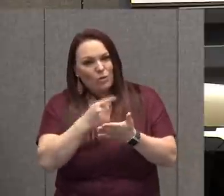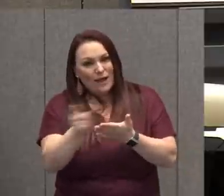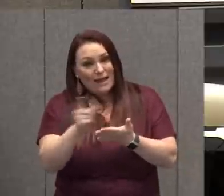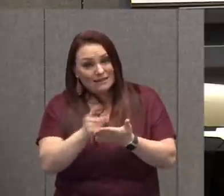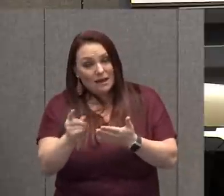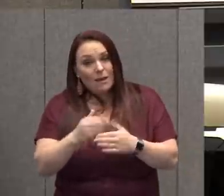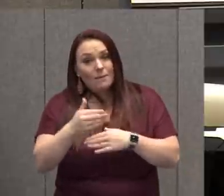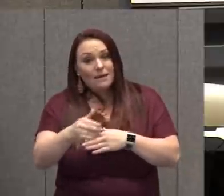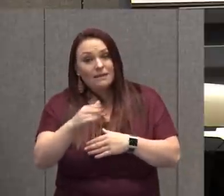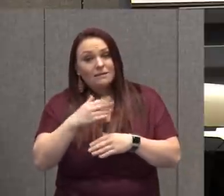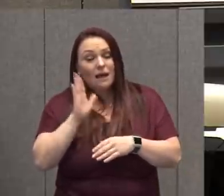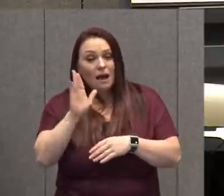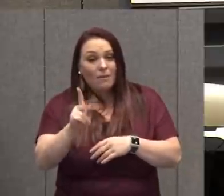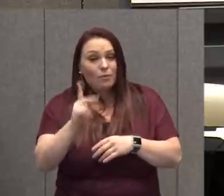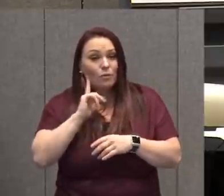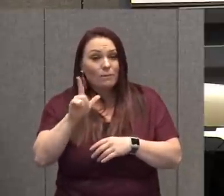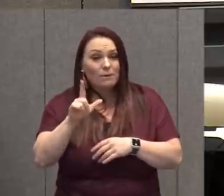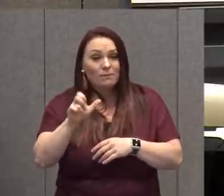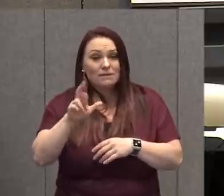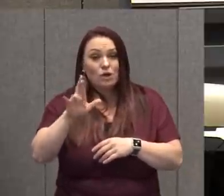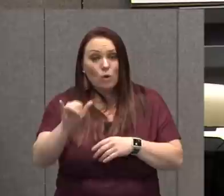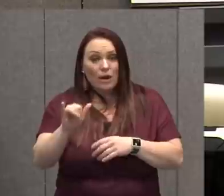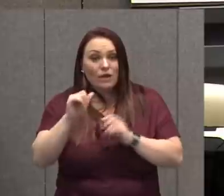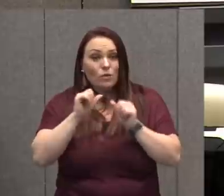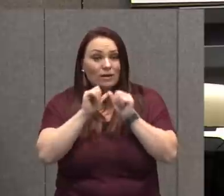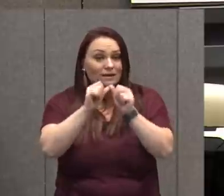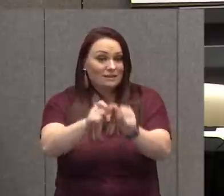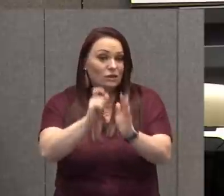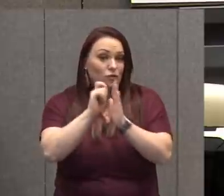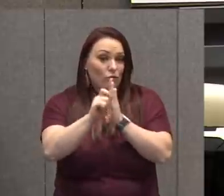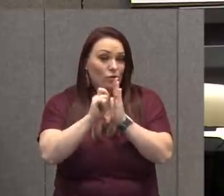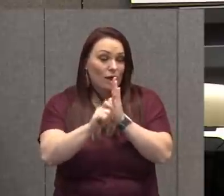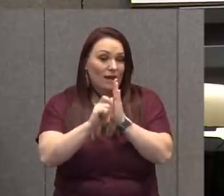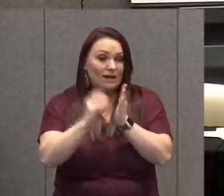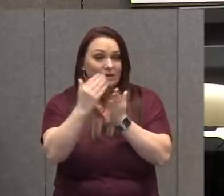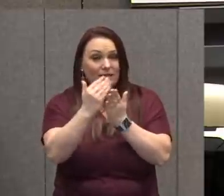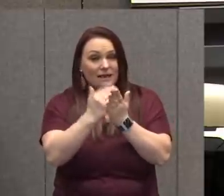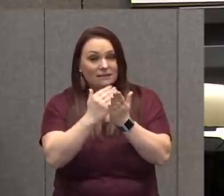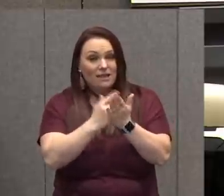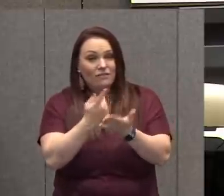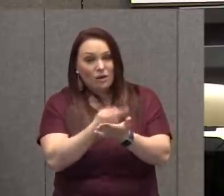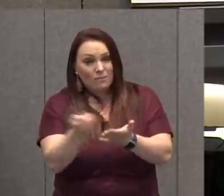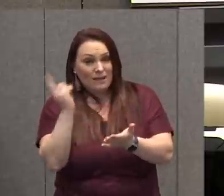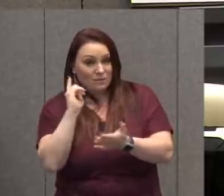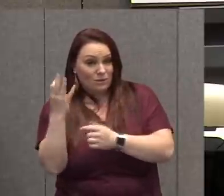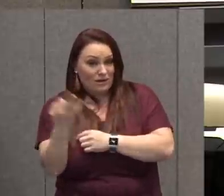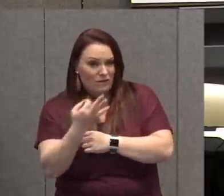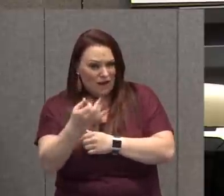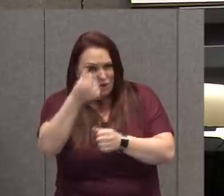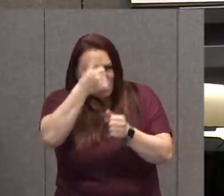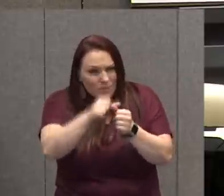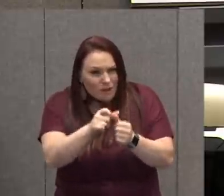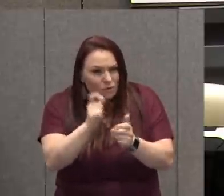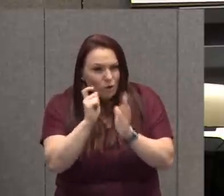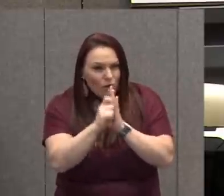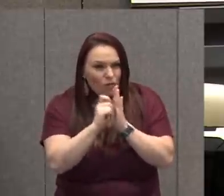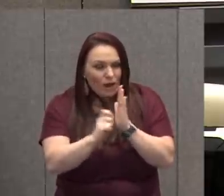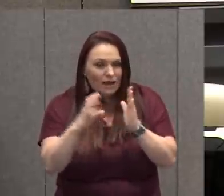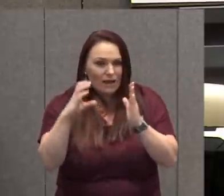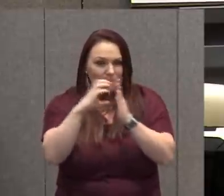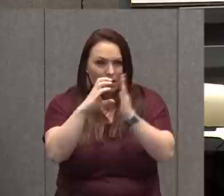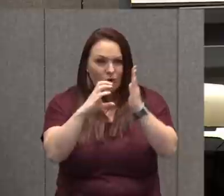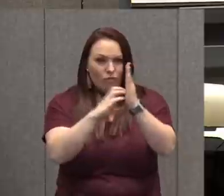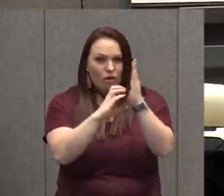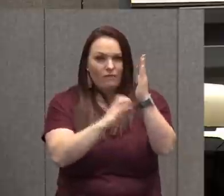going to continue her writing lesson from Friday. Remember, we were writing a paragraph about the moon